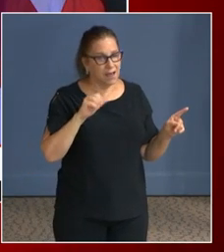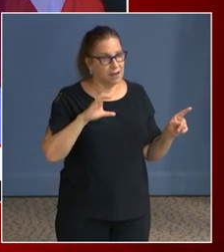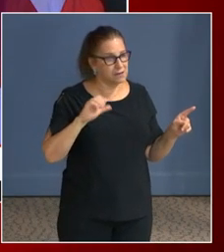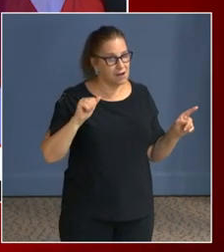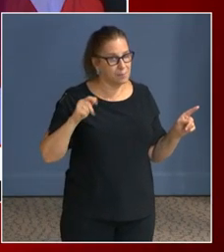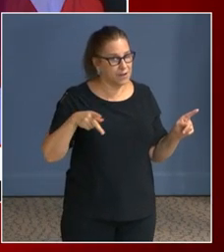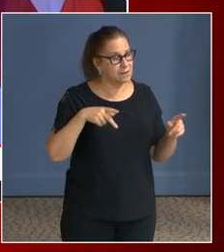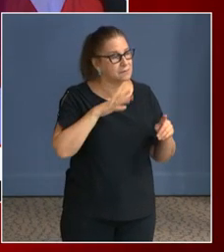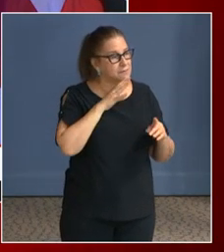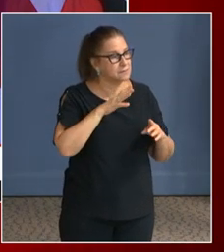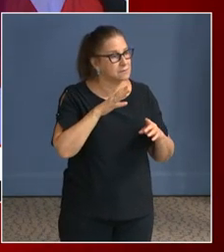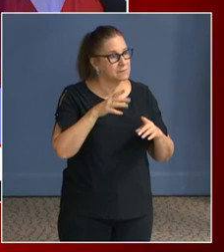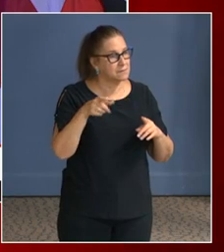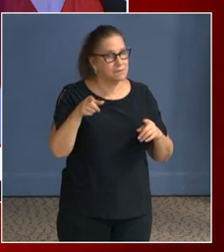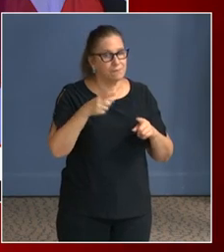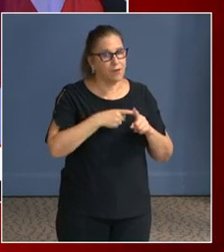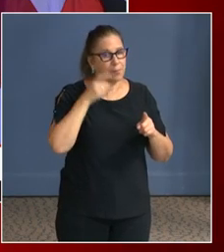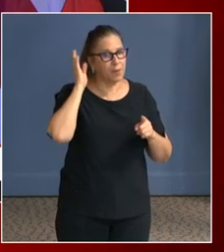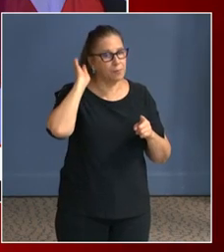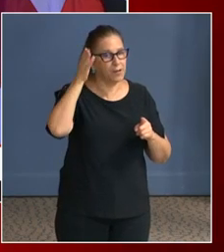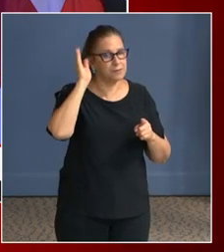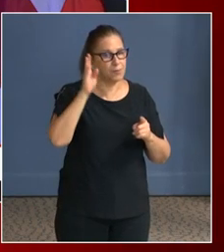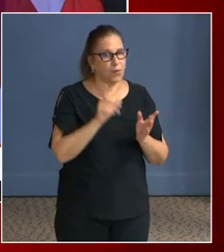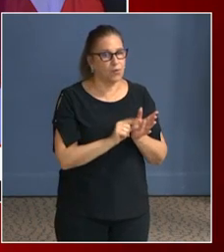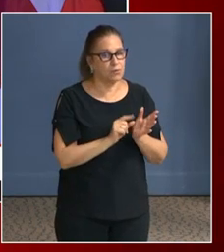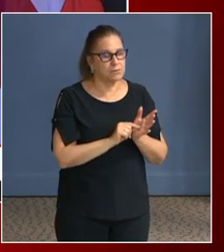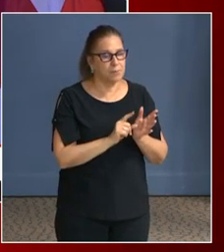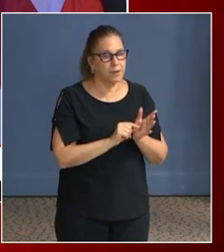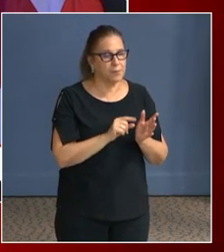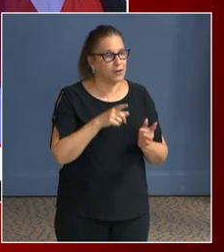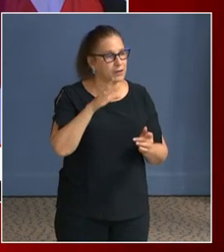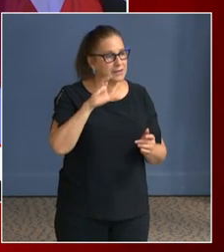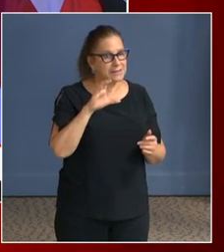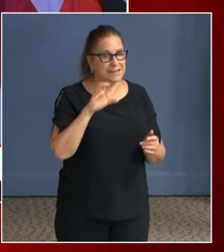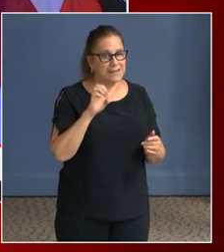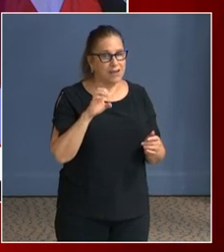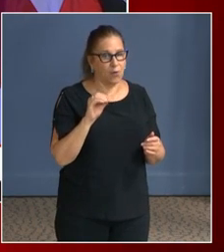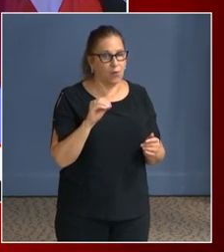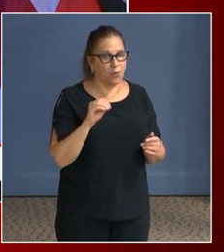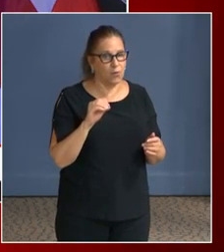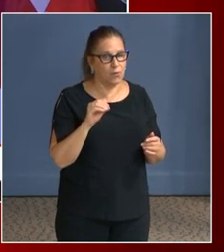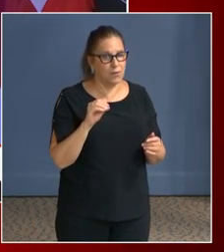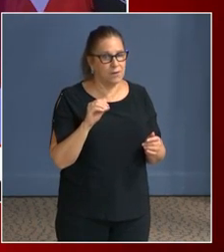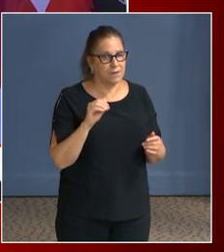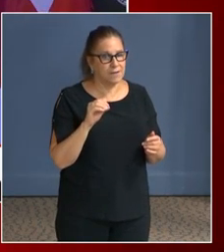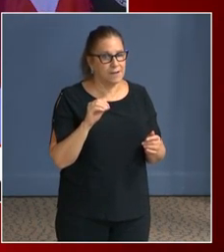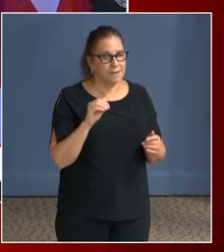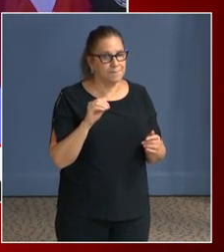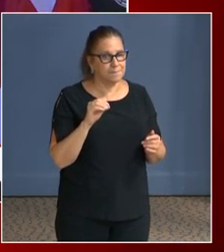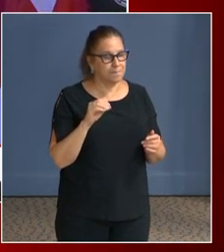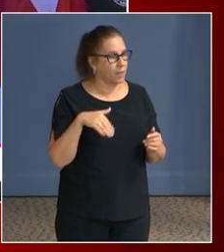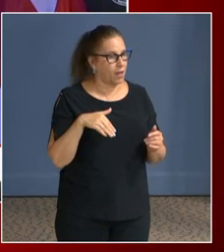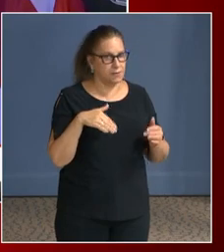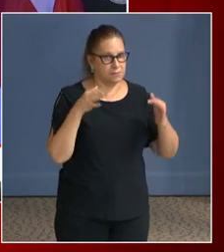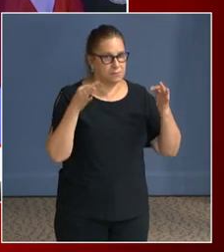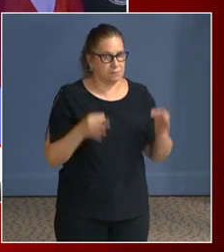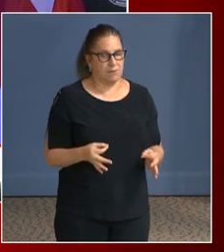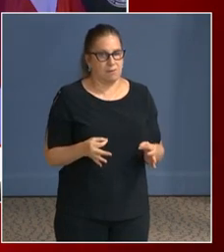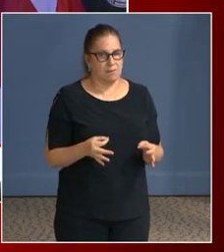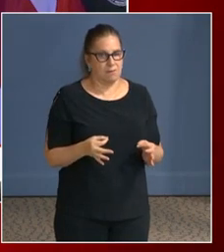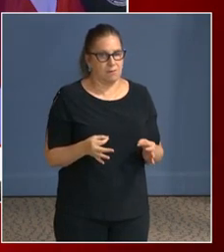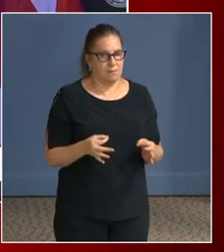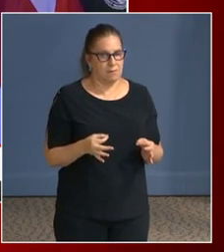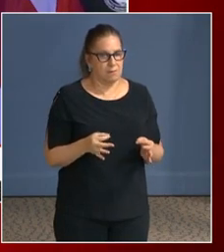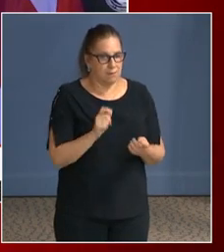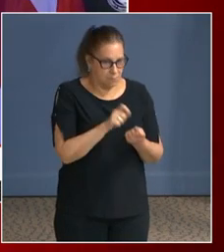CEO of NAACP is telling them that it's not a done deal, that he's open to conversations with